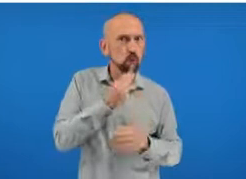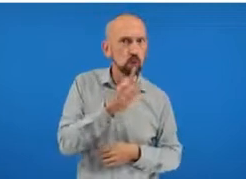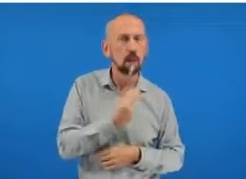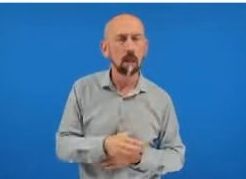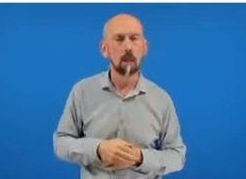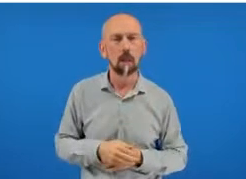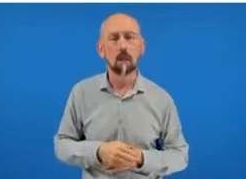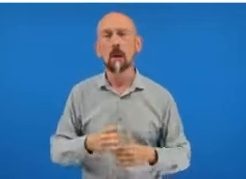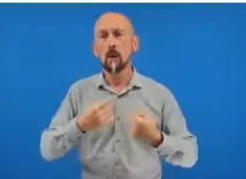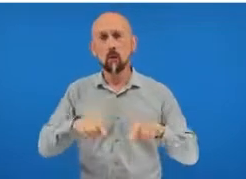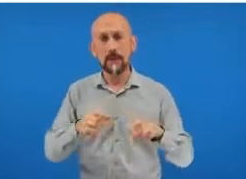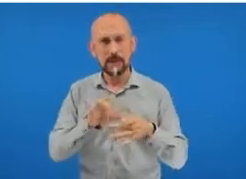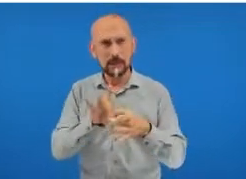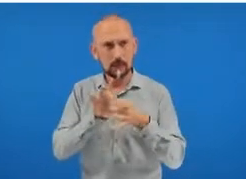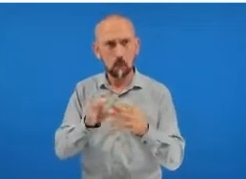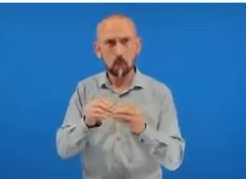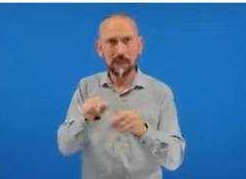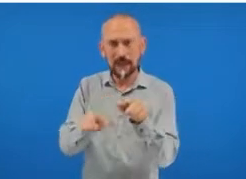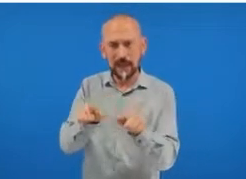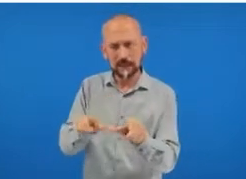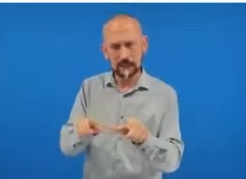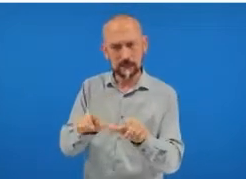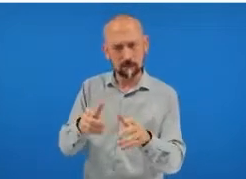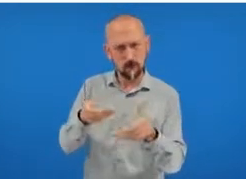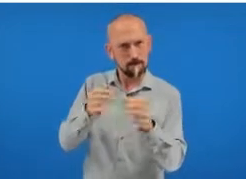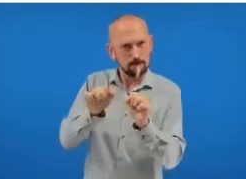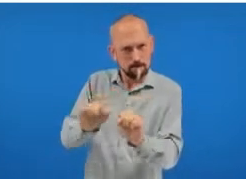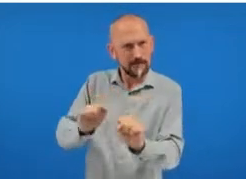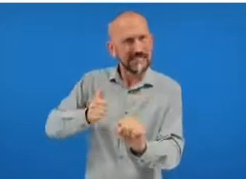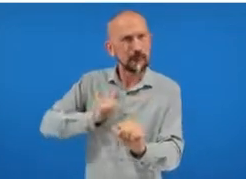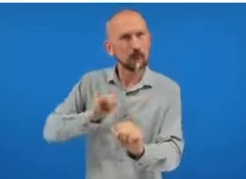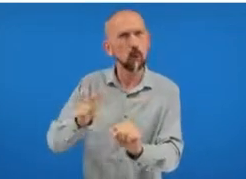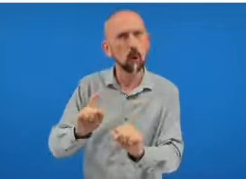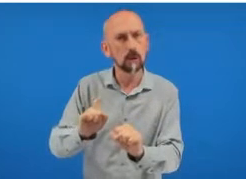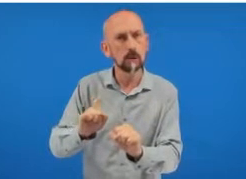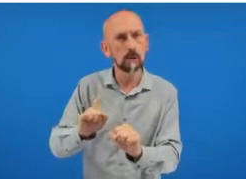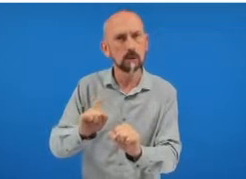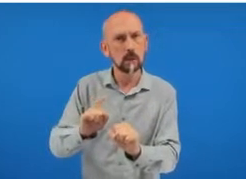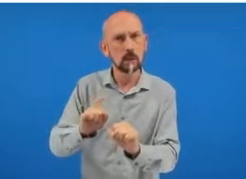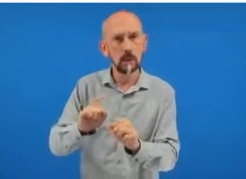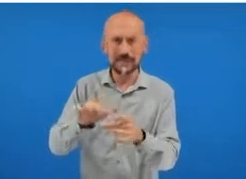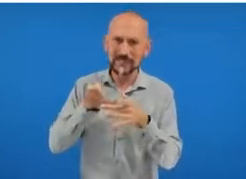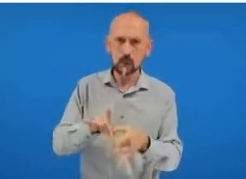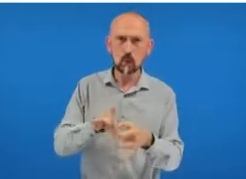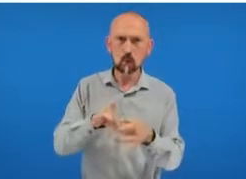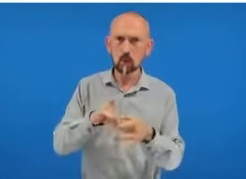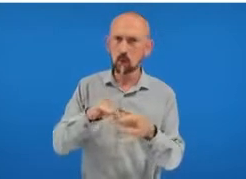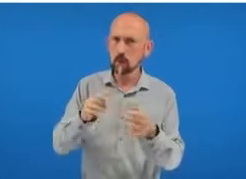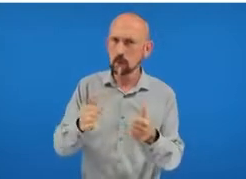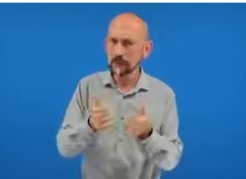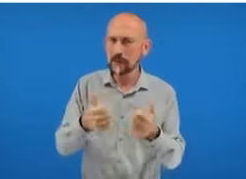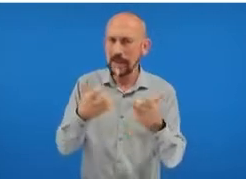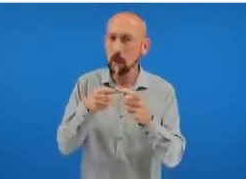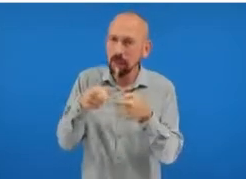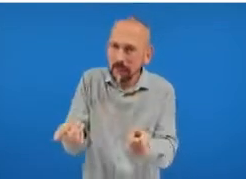clients around their expectations for completion and how they can make use of measures to aid